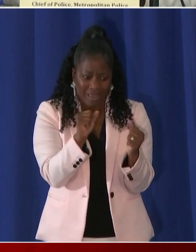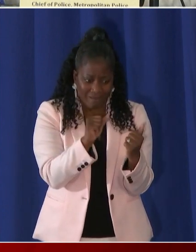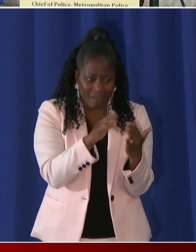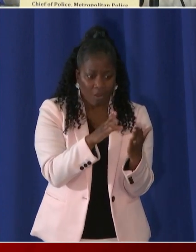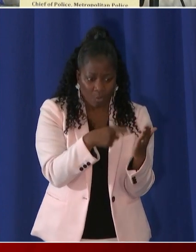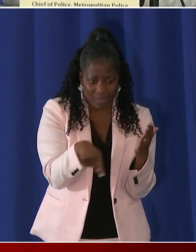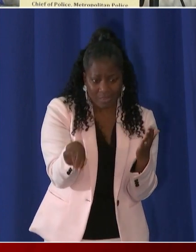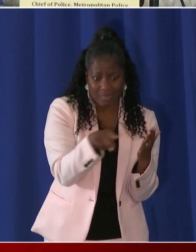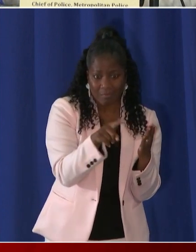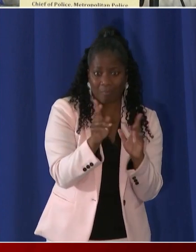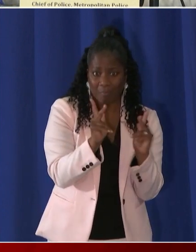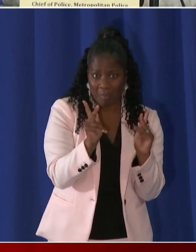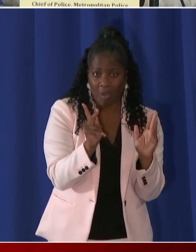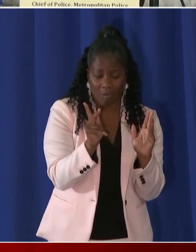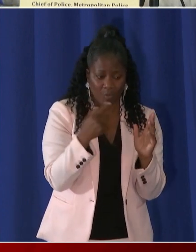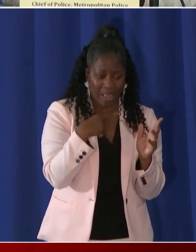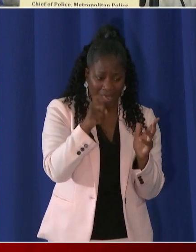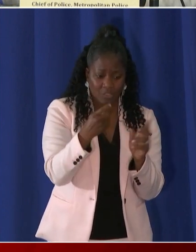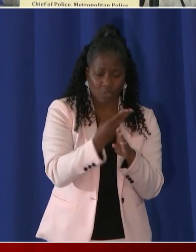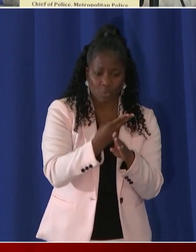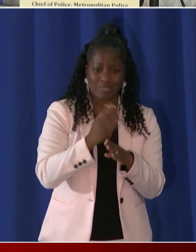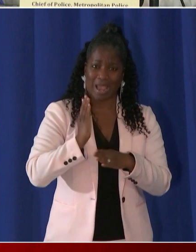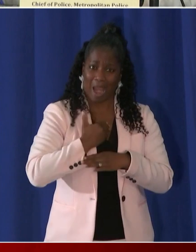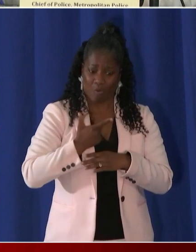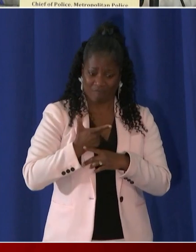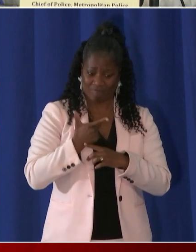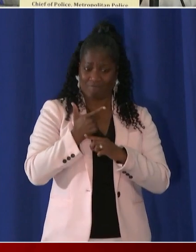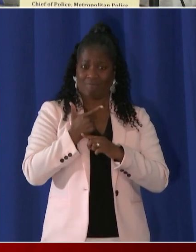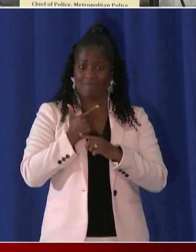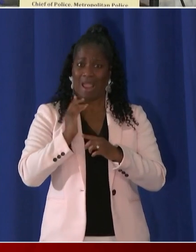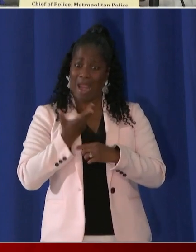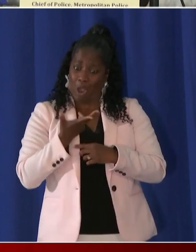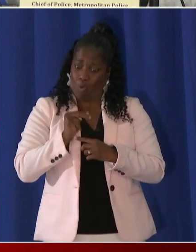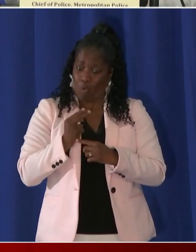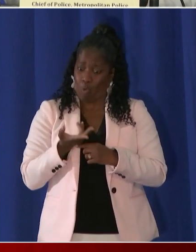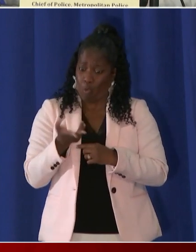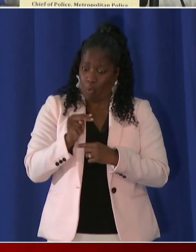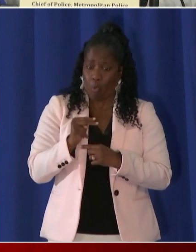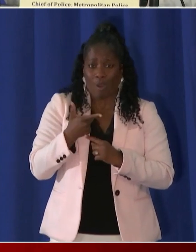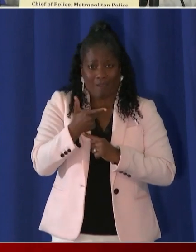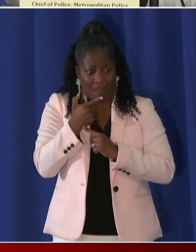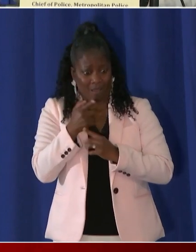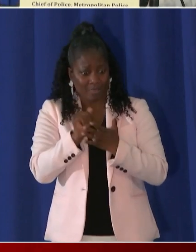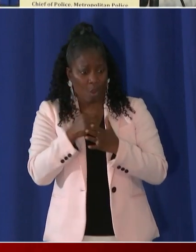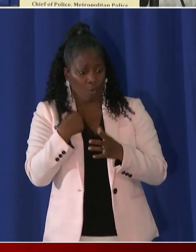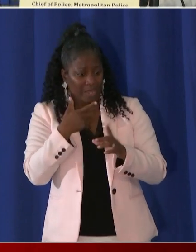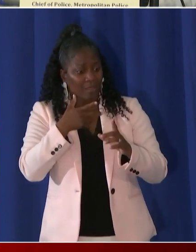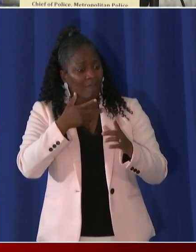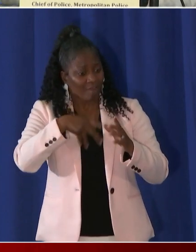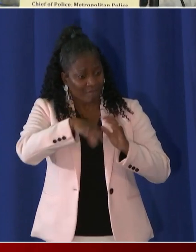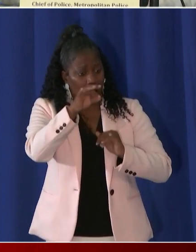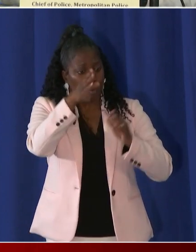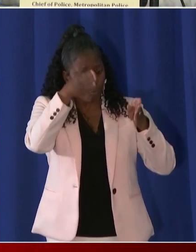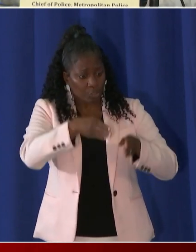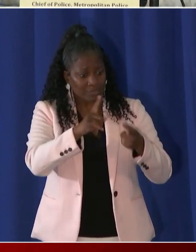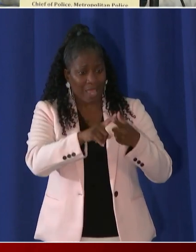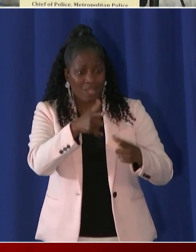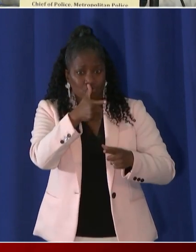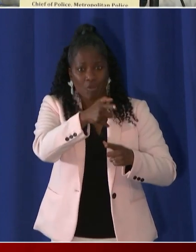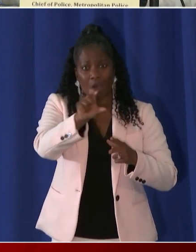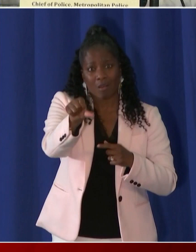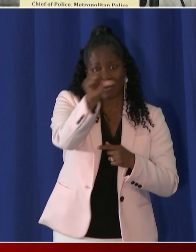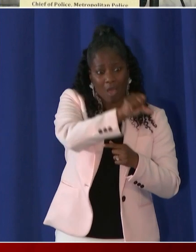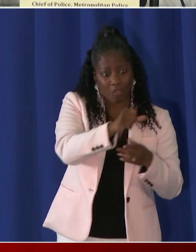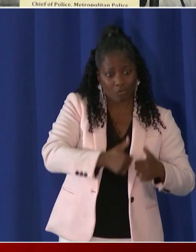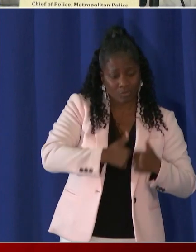an incident where we actually had to use a firearm this weekend where we encountered an armed individual who had shot another resident in